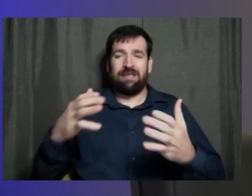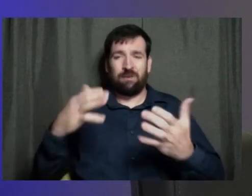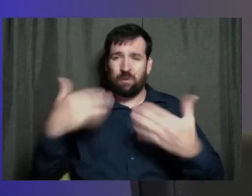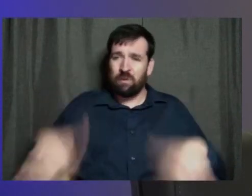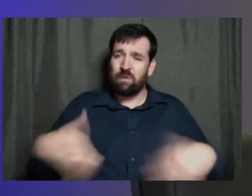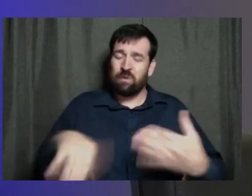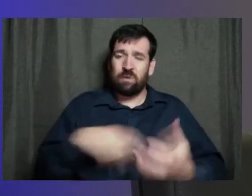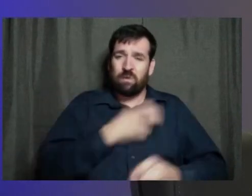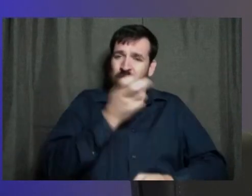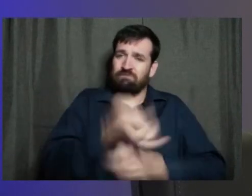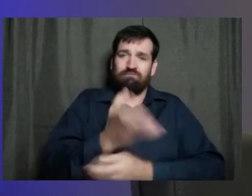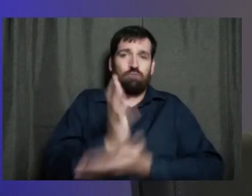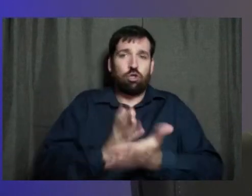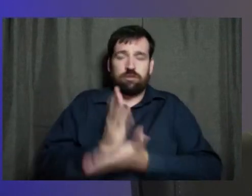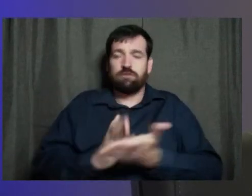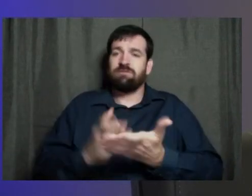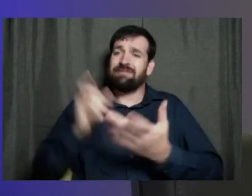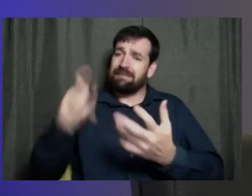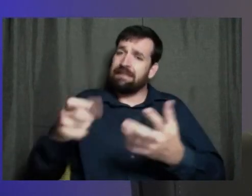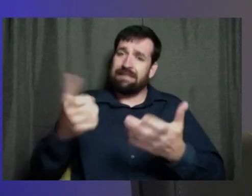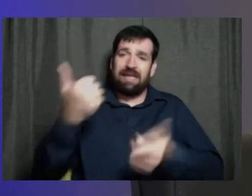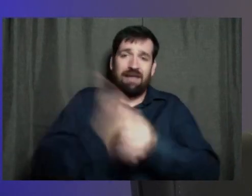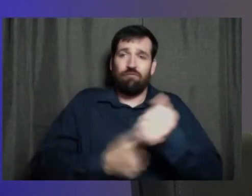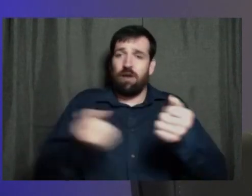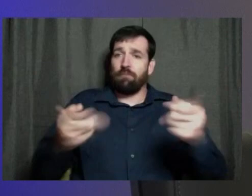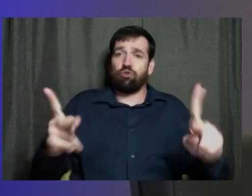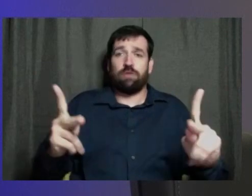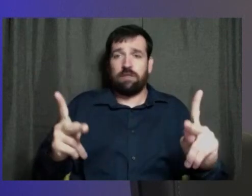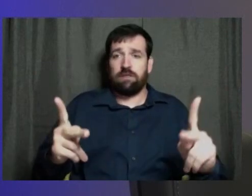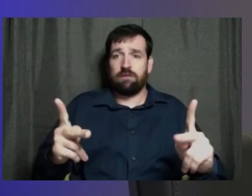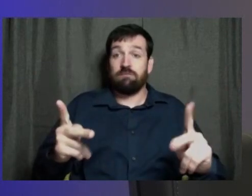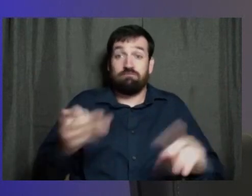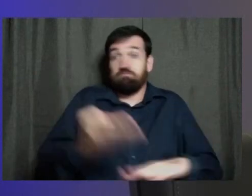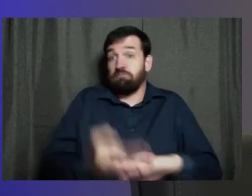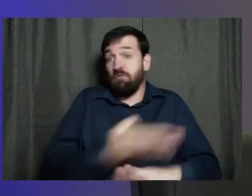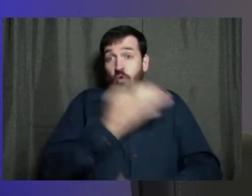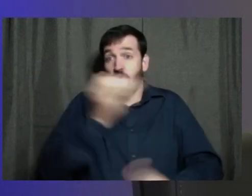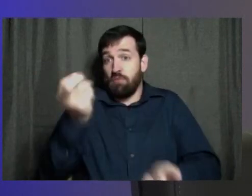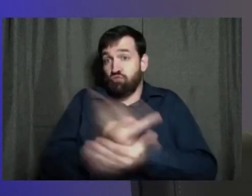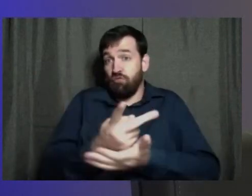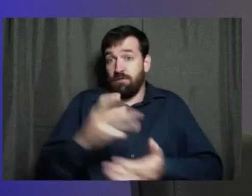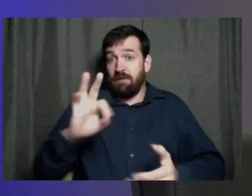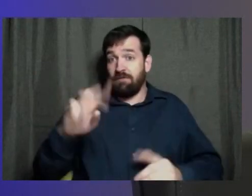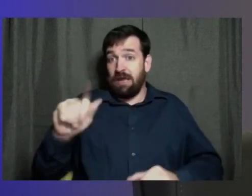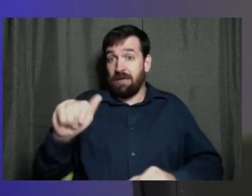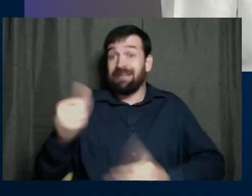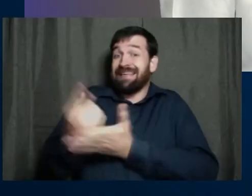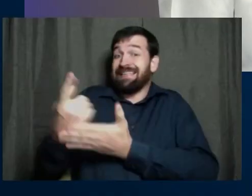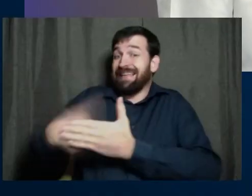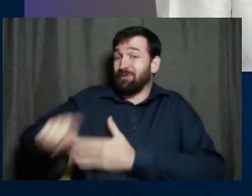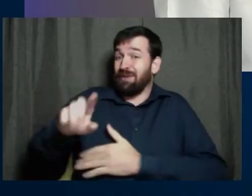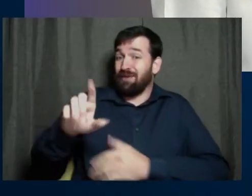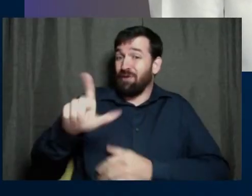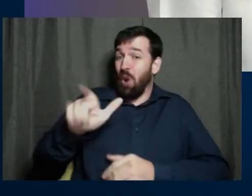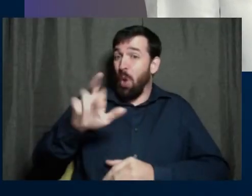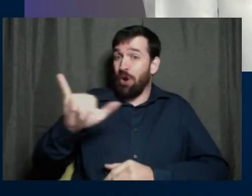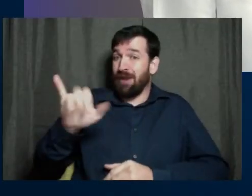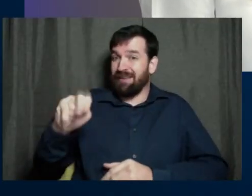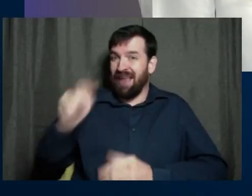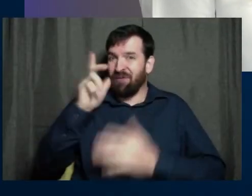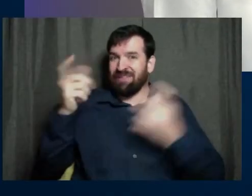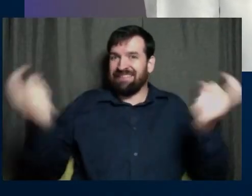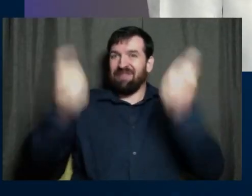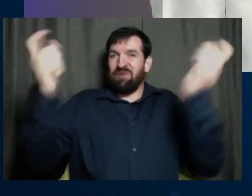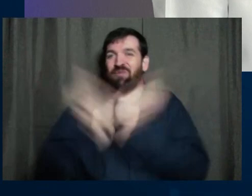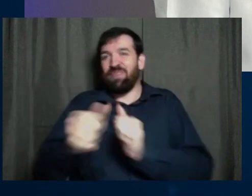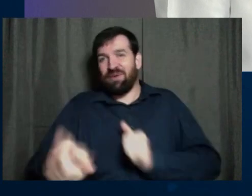every possible opportunity, even before it's approved by the FDA. So next week at your appointment, Lauren, I was going to tell you that and celebrate that with you, that about 3